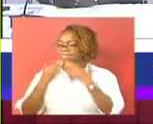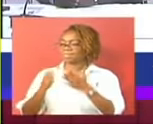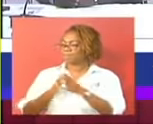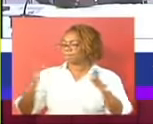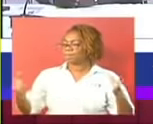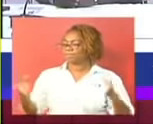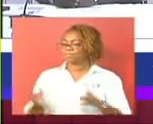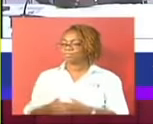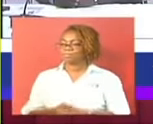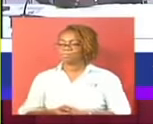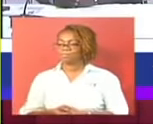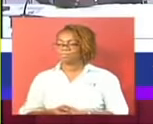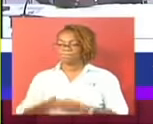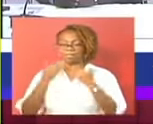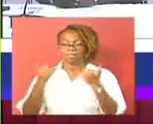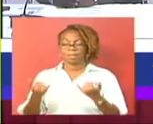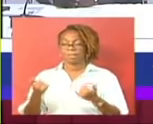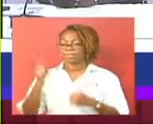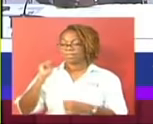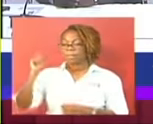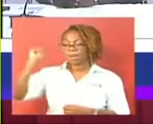quickly move to Tobago Channel 5.